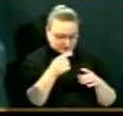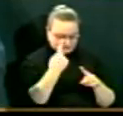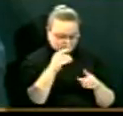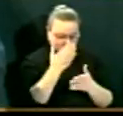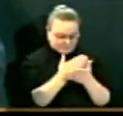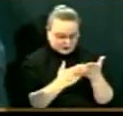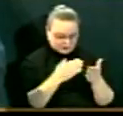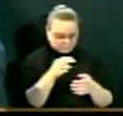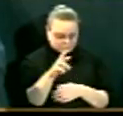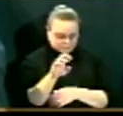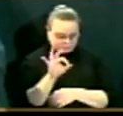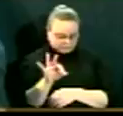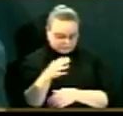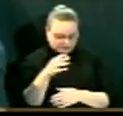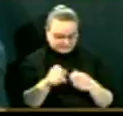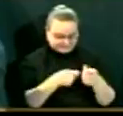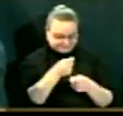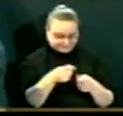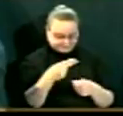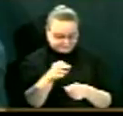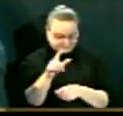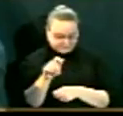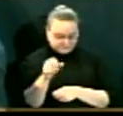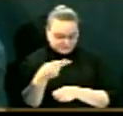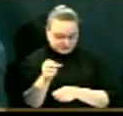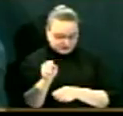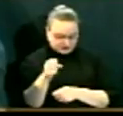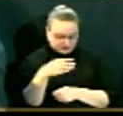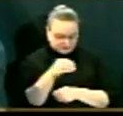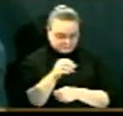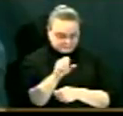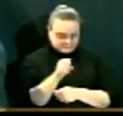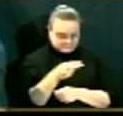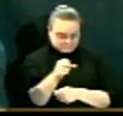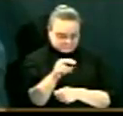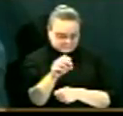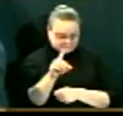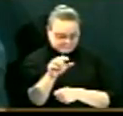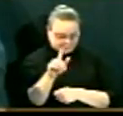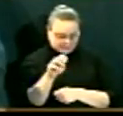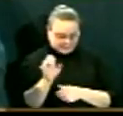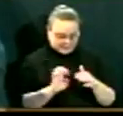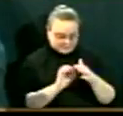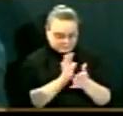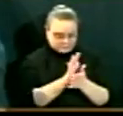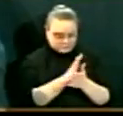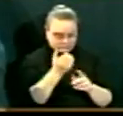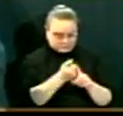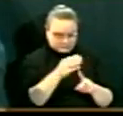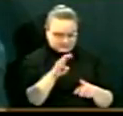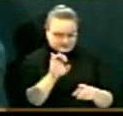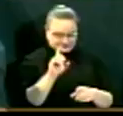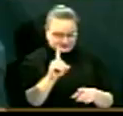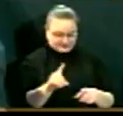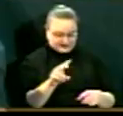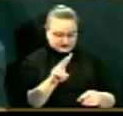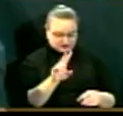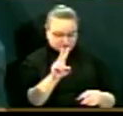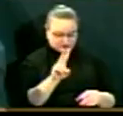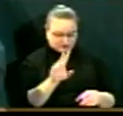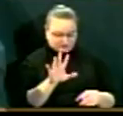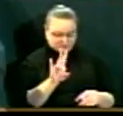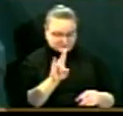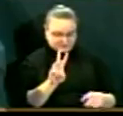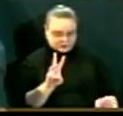$564,670 for their partial roof replacement at Halls High School and Shannondale Elementary School per bid 2576.